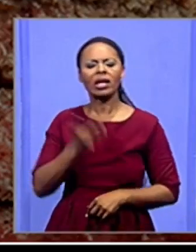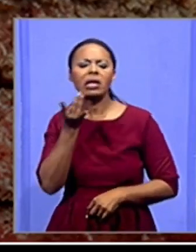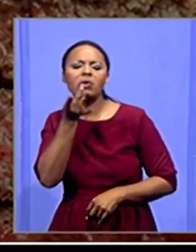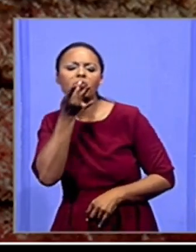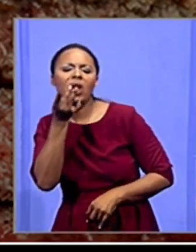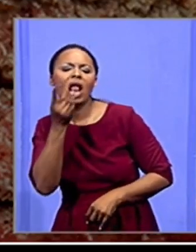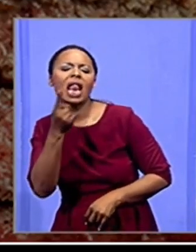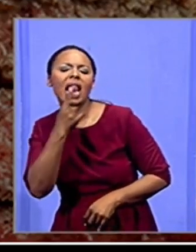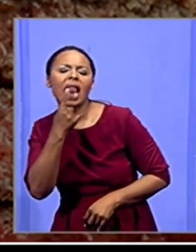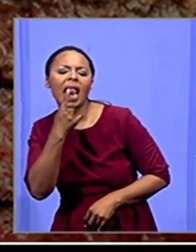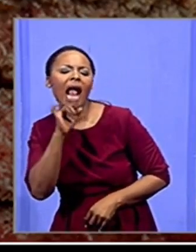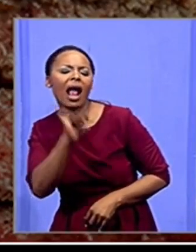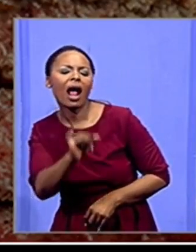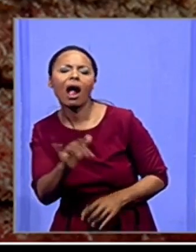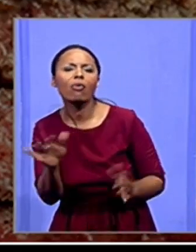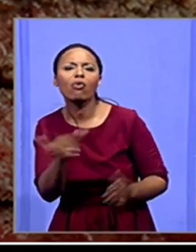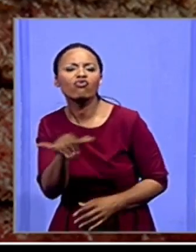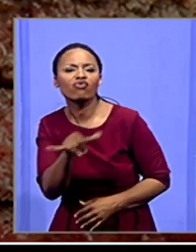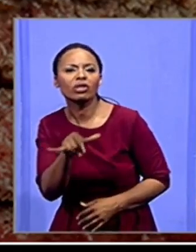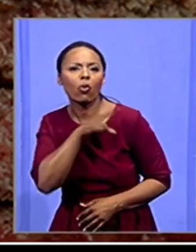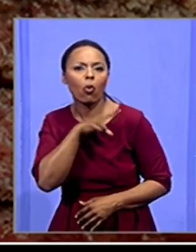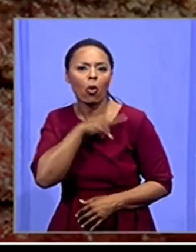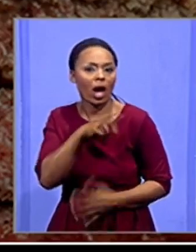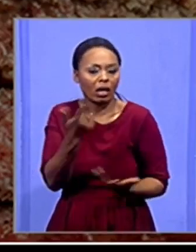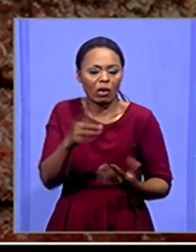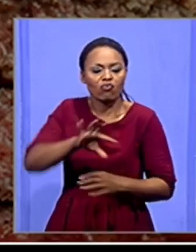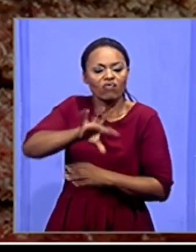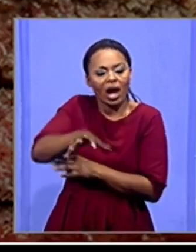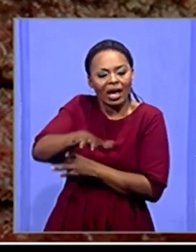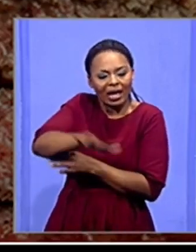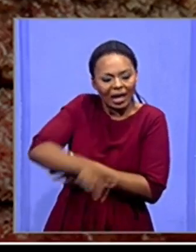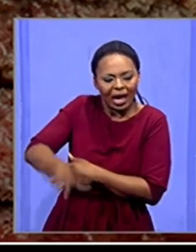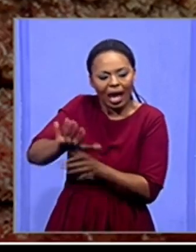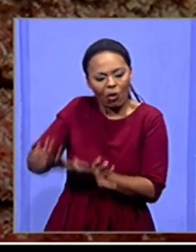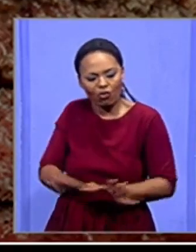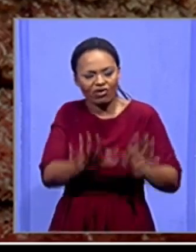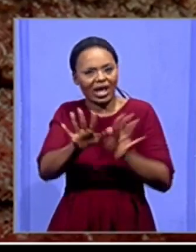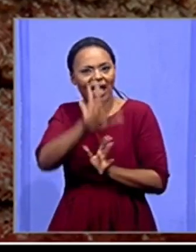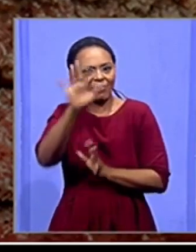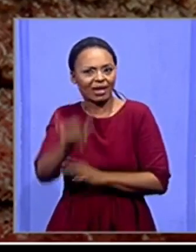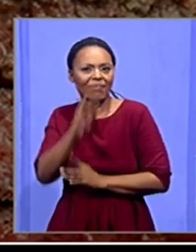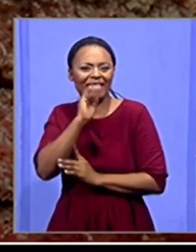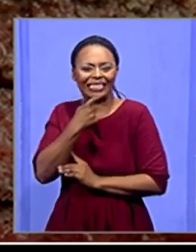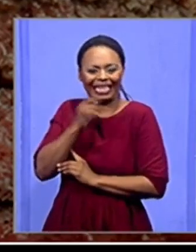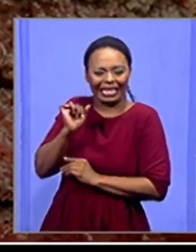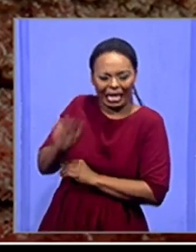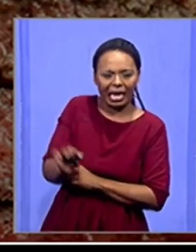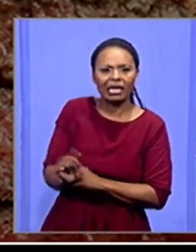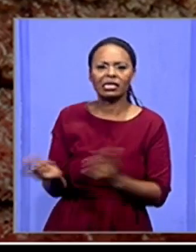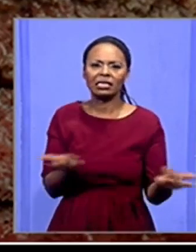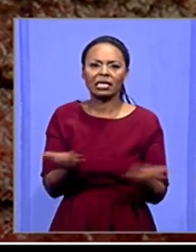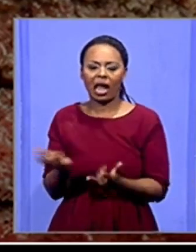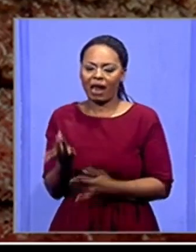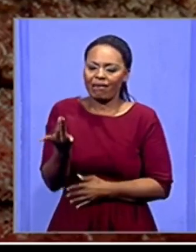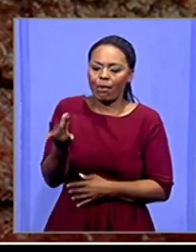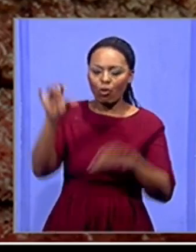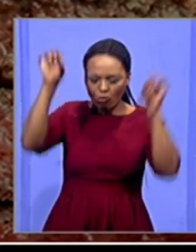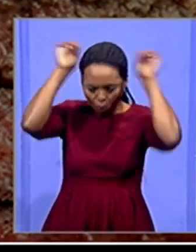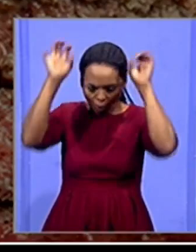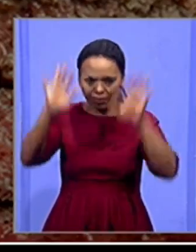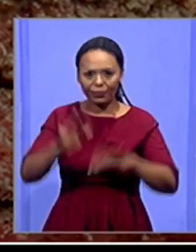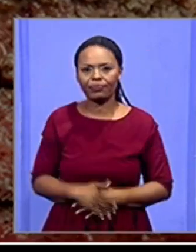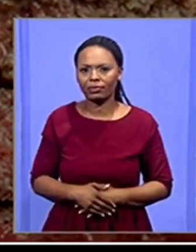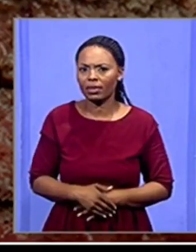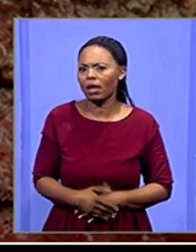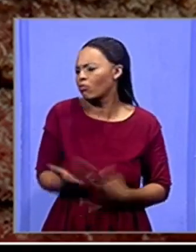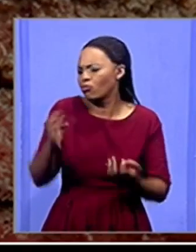pokolo ye jwale ka ge e le sephedi seo se lego ka kontinenteng ya Afrika. ke bone ho na le bothata he ntato a ithekišetša nama